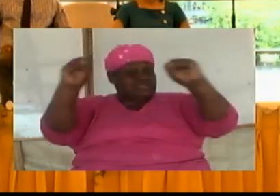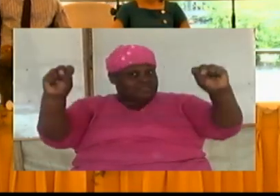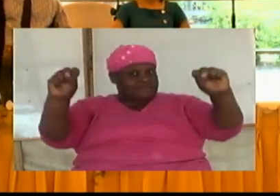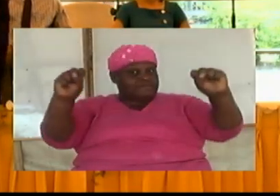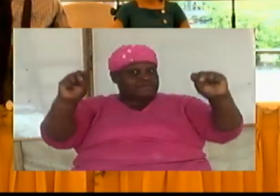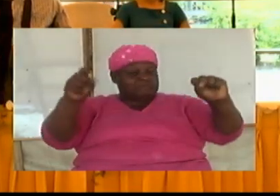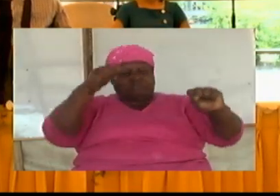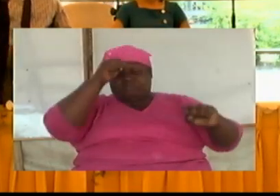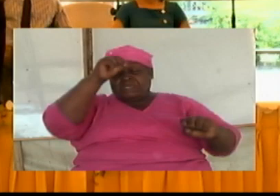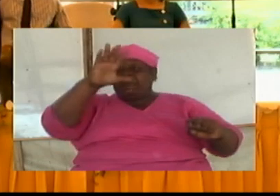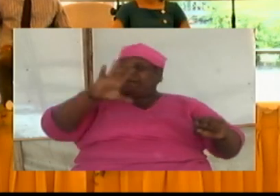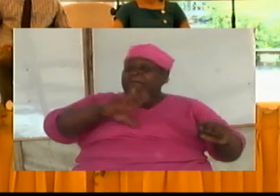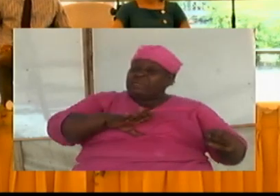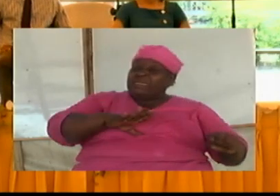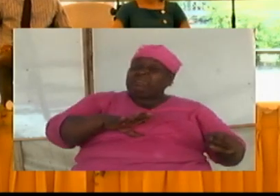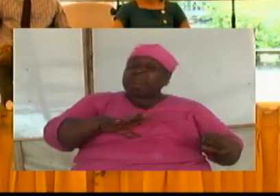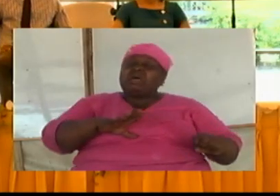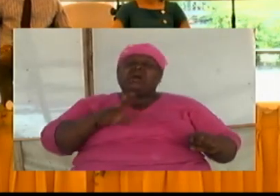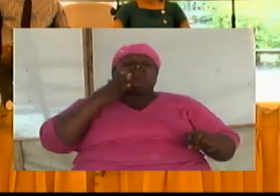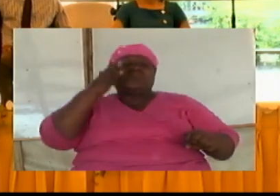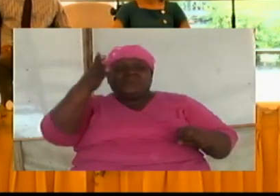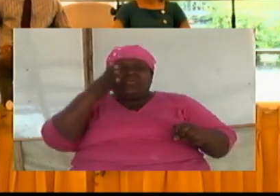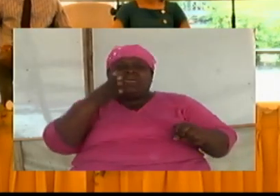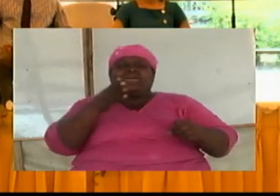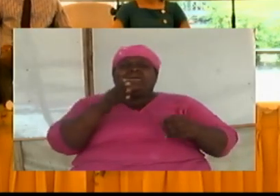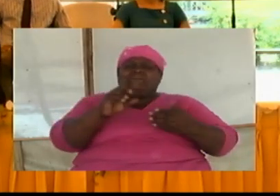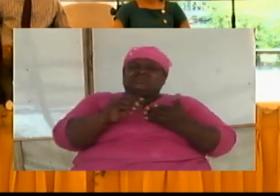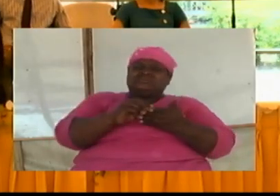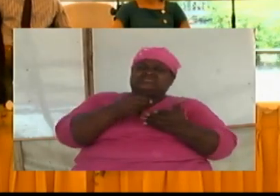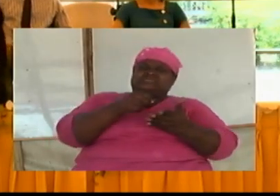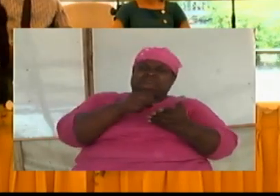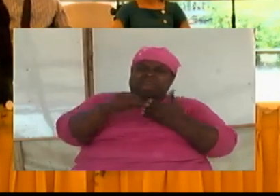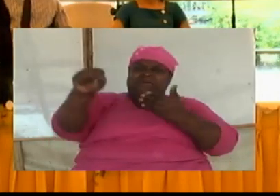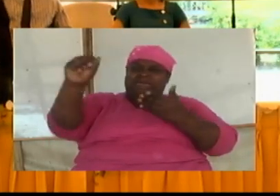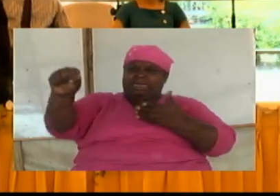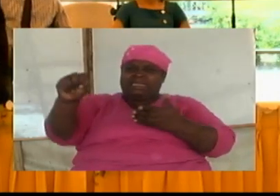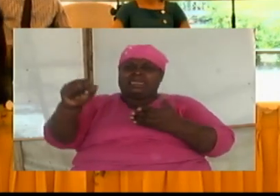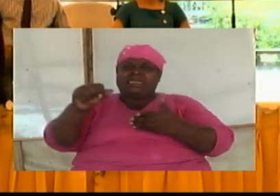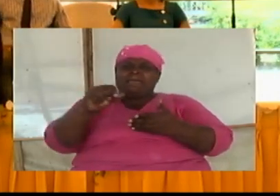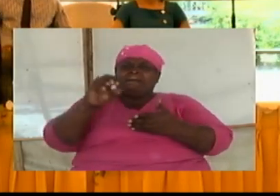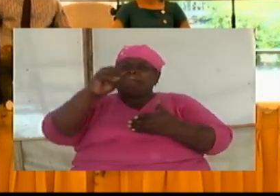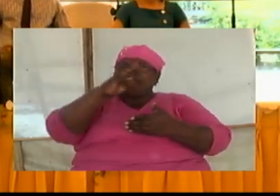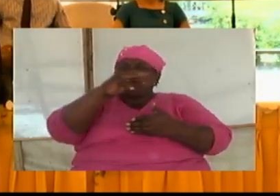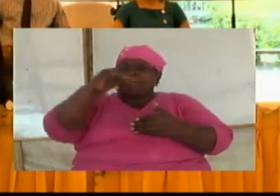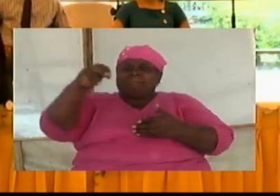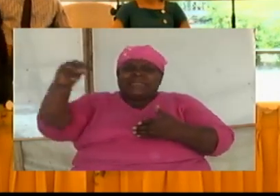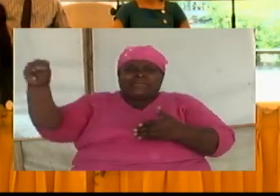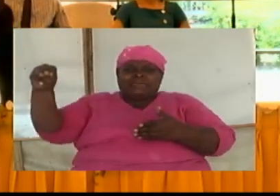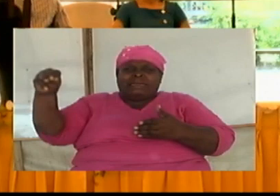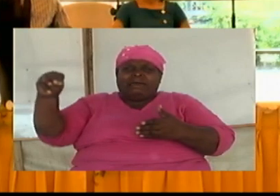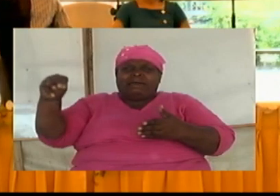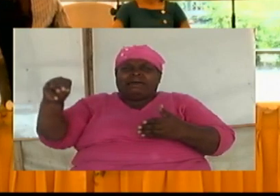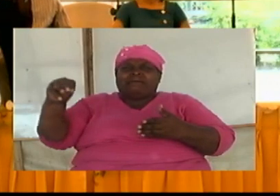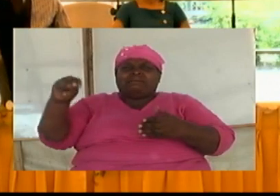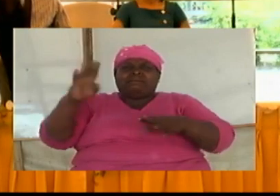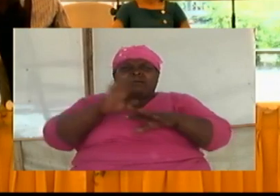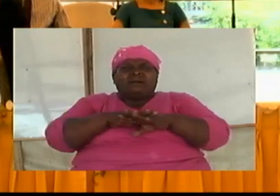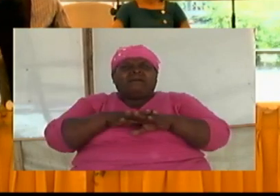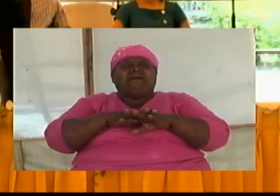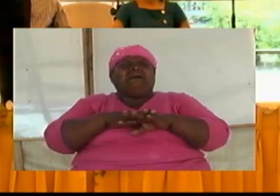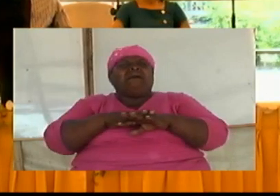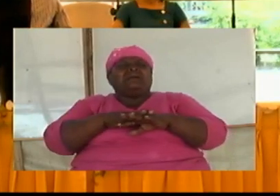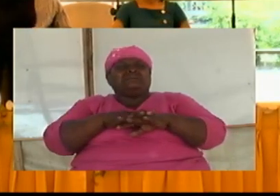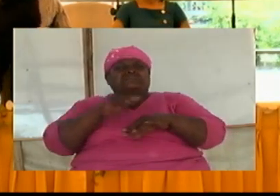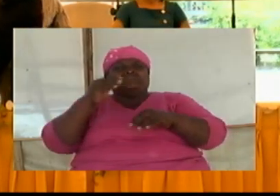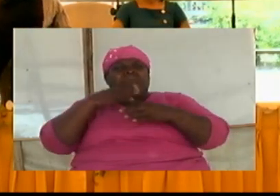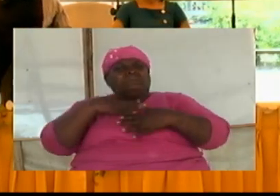to preserve the natural soul, but place very little the natural life, but place very little emphasis on the